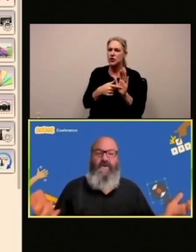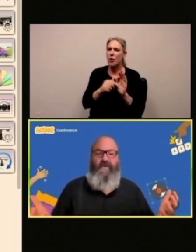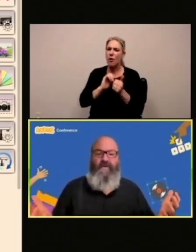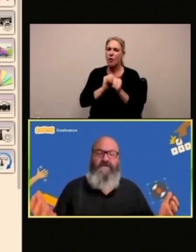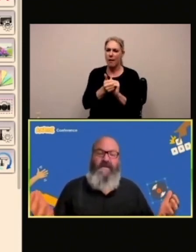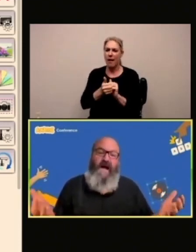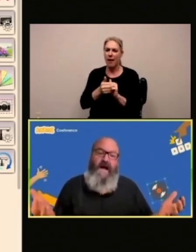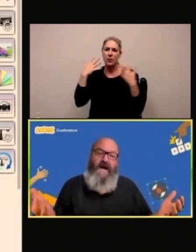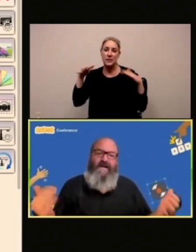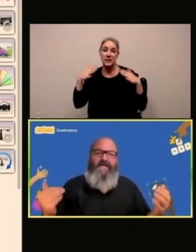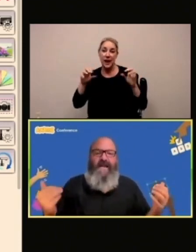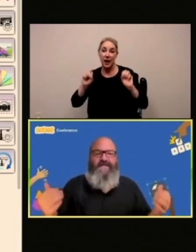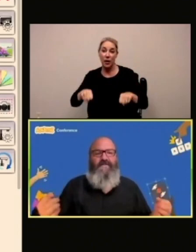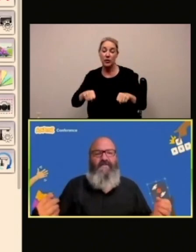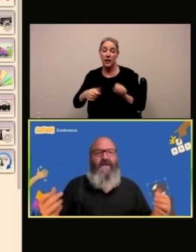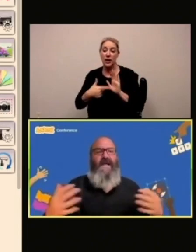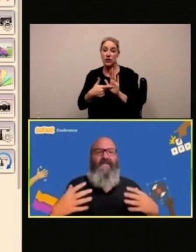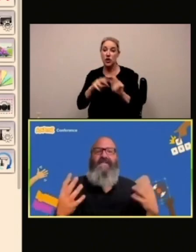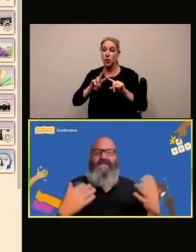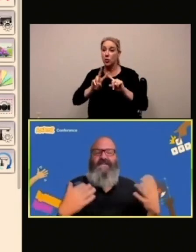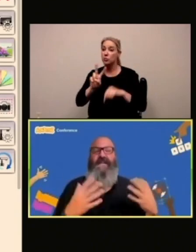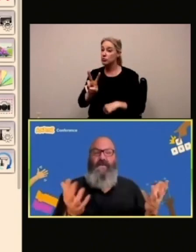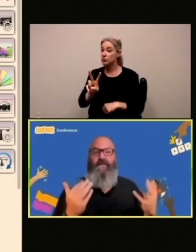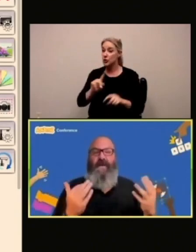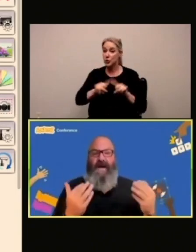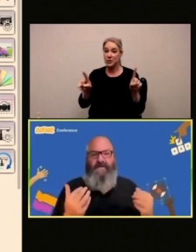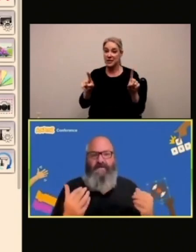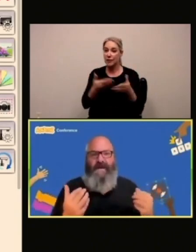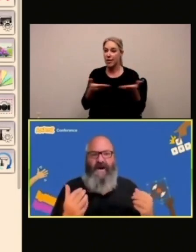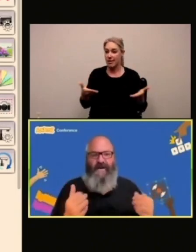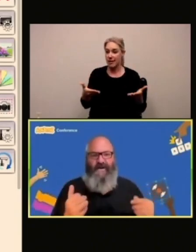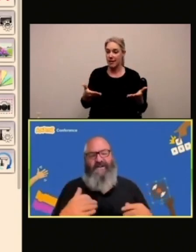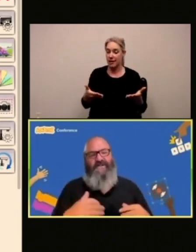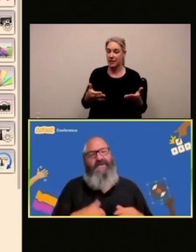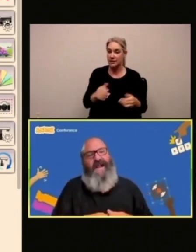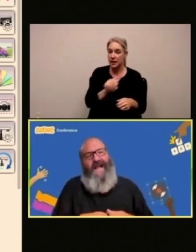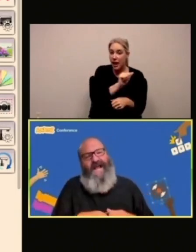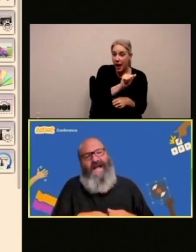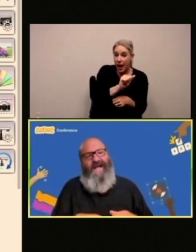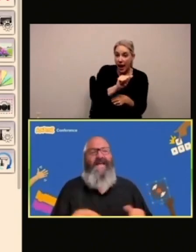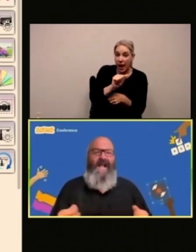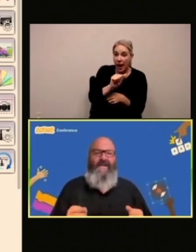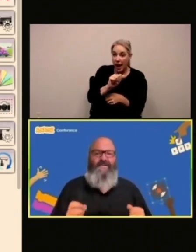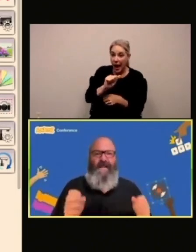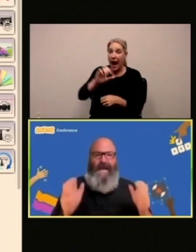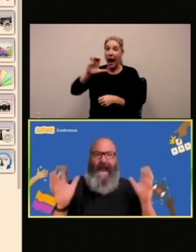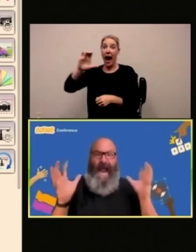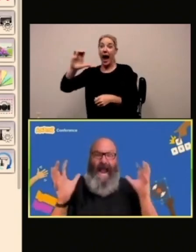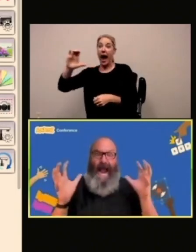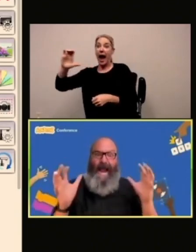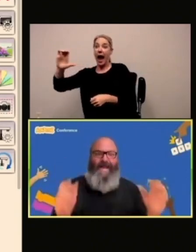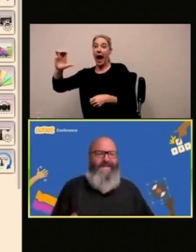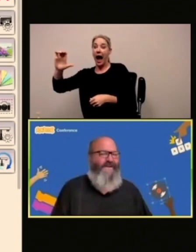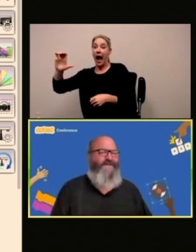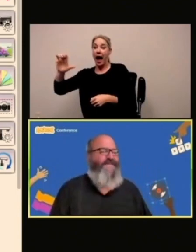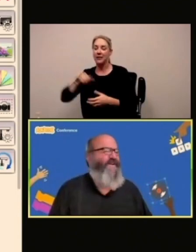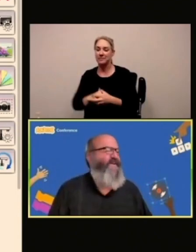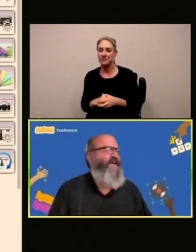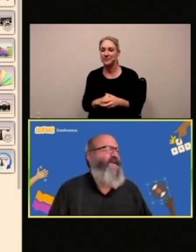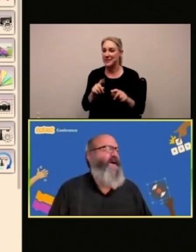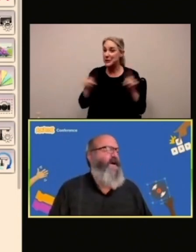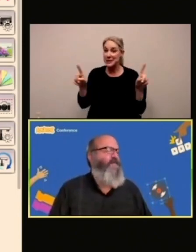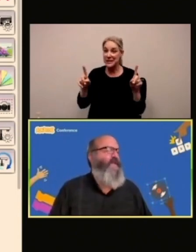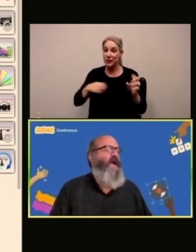represent two different things. Like nice. This reminds me of my daughter. Like she'll be like and then she'll be like you know.